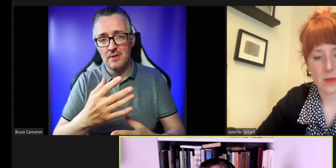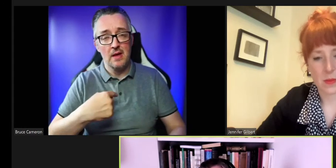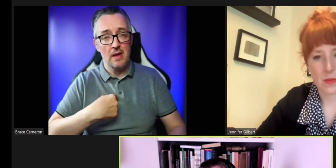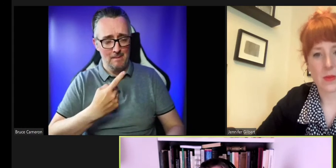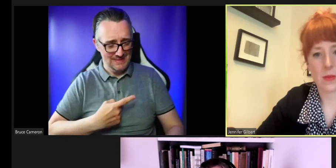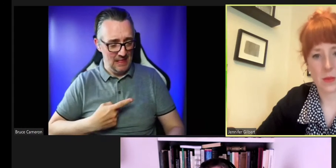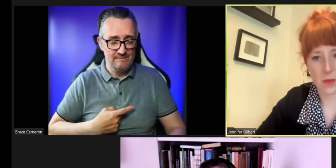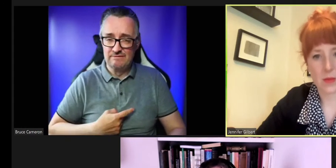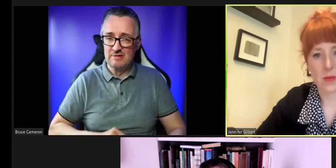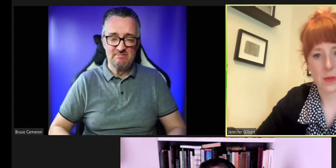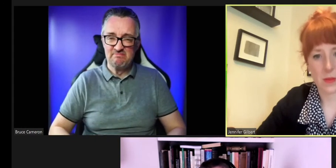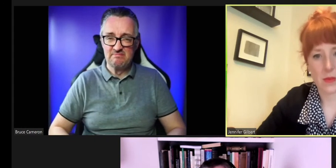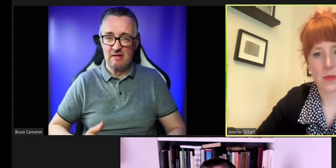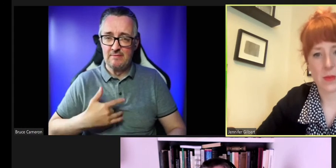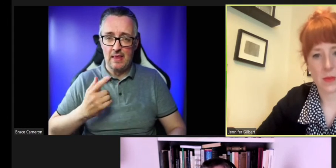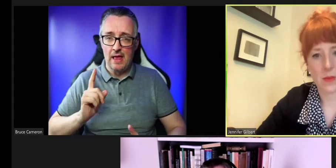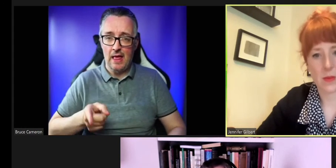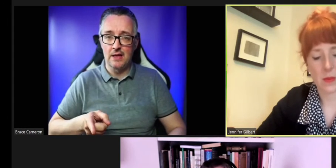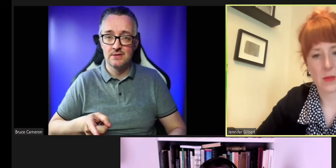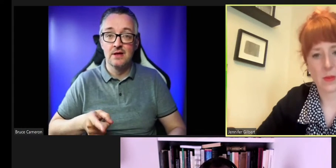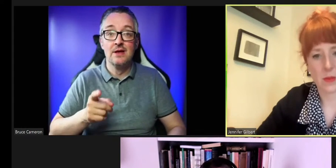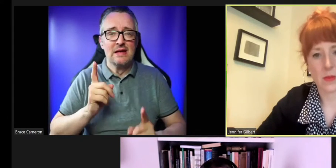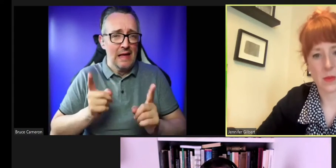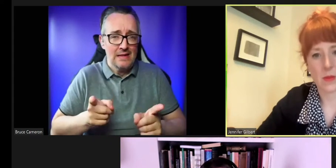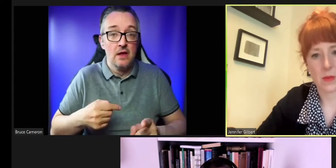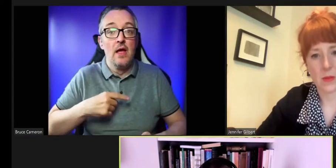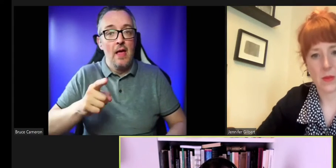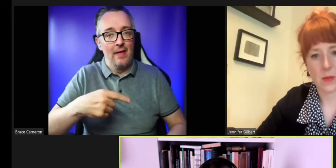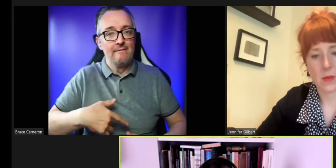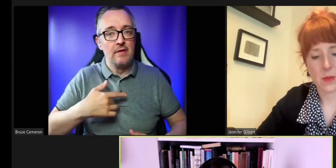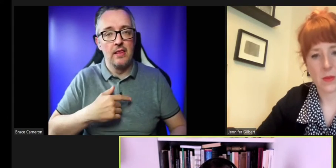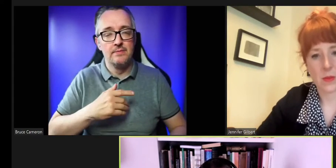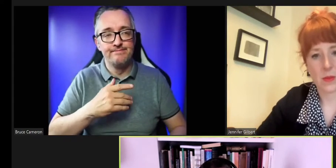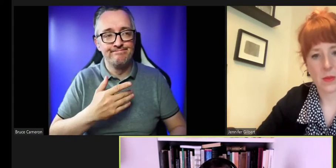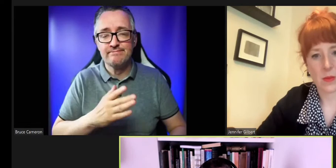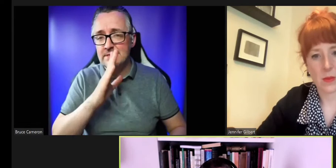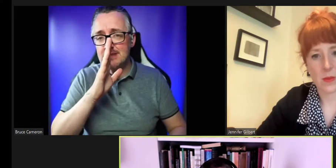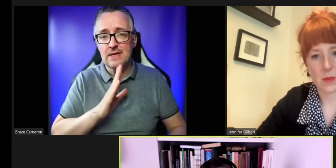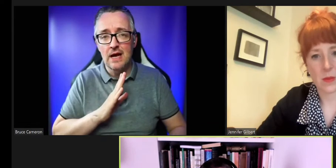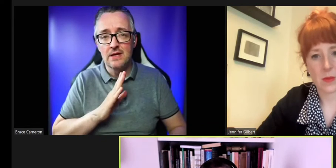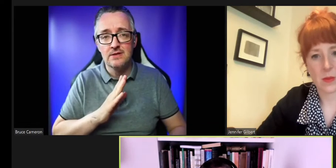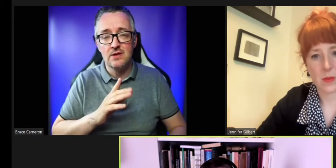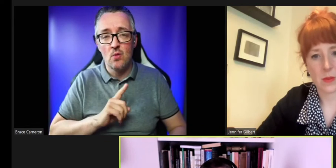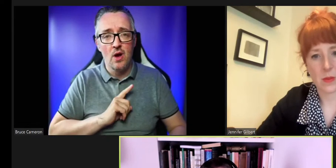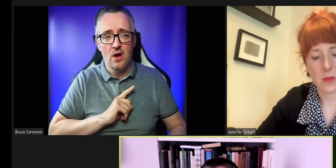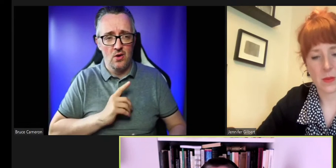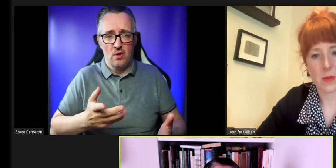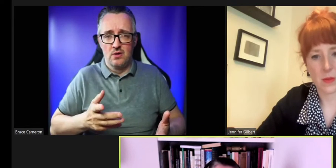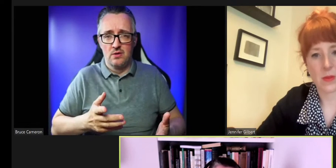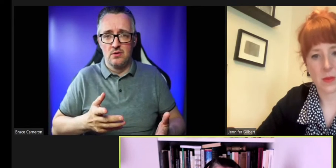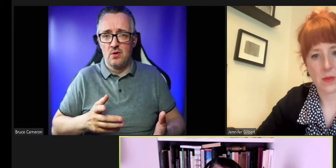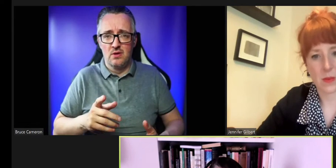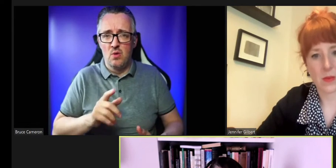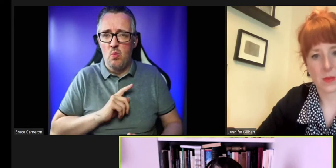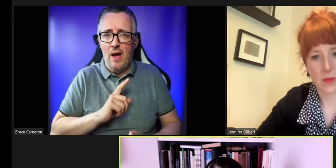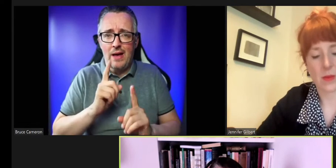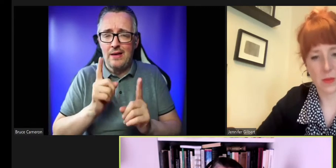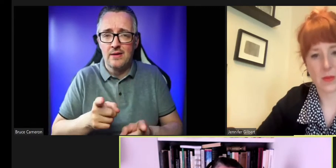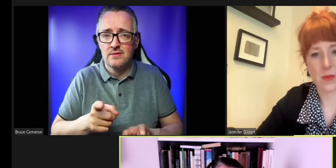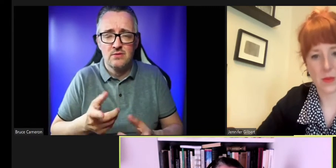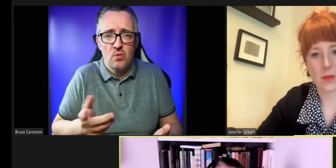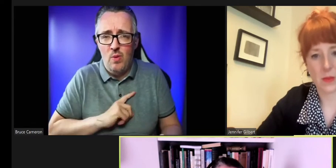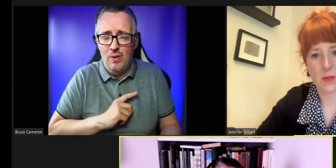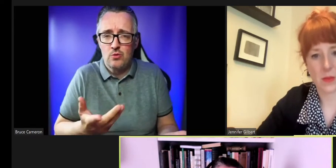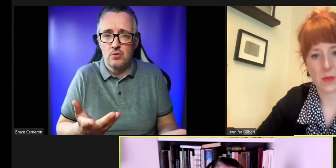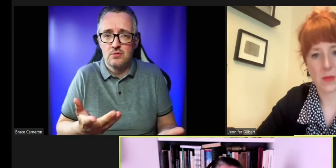doing that. Mm. And that's the bit I feel sad, is that it should be extraordinary. Why can't we do, you know, why